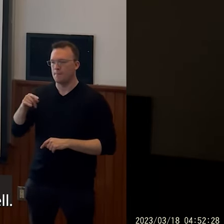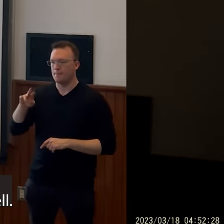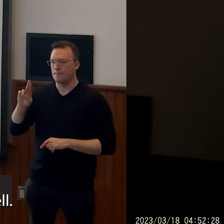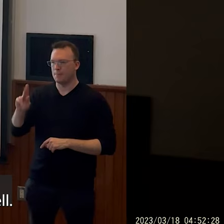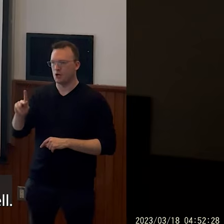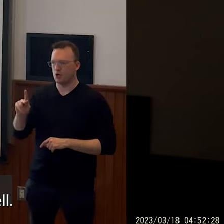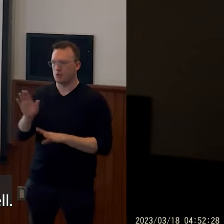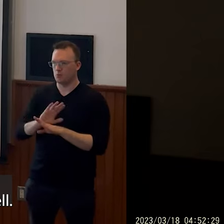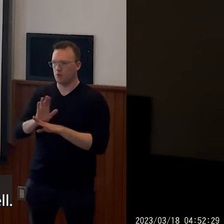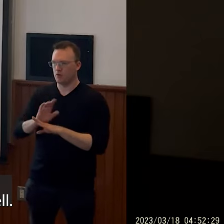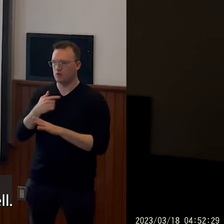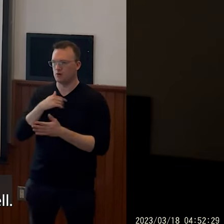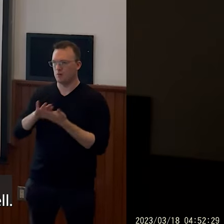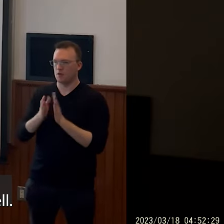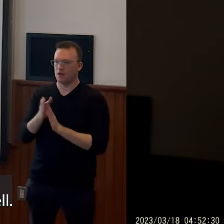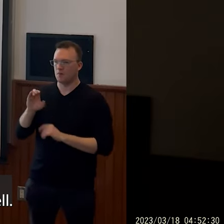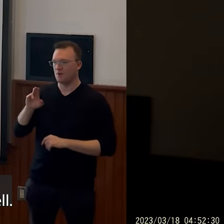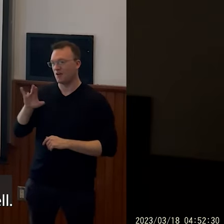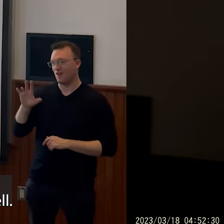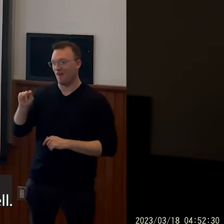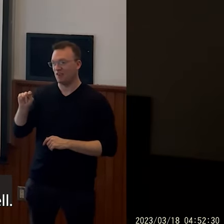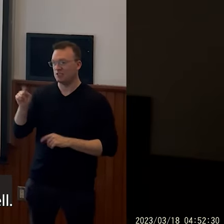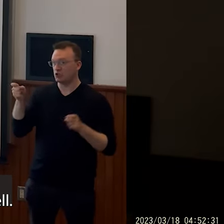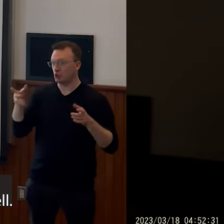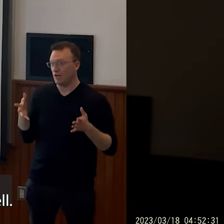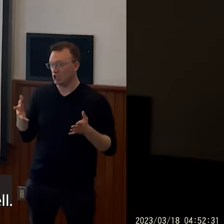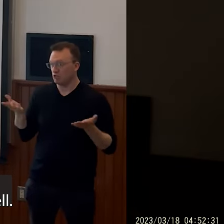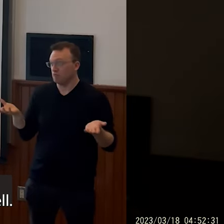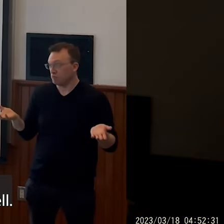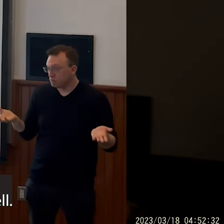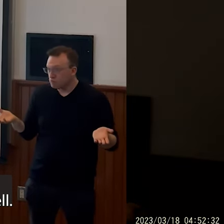So I become a cult director as well.